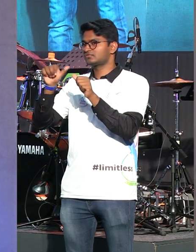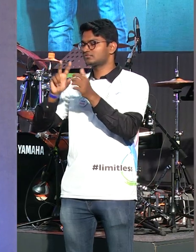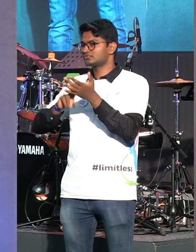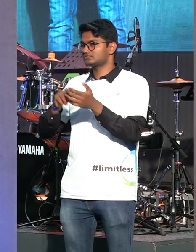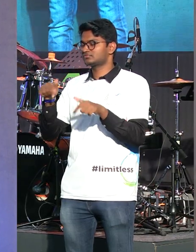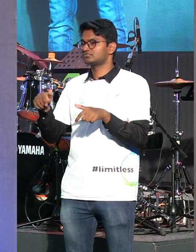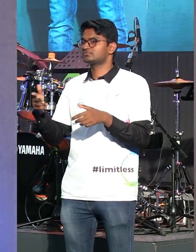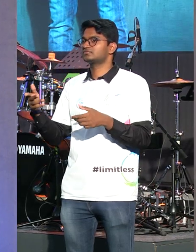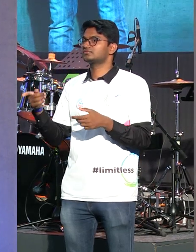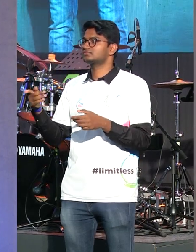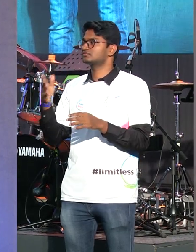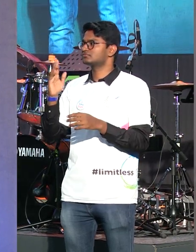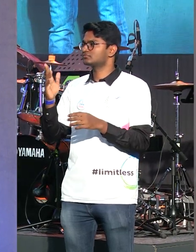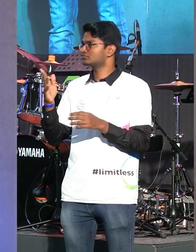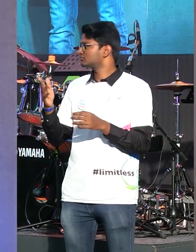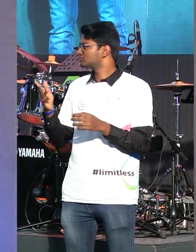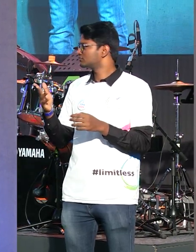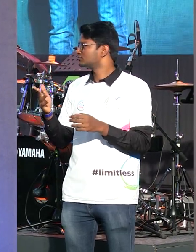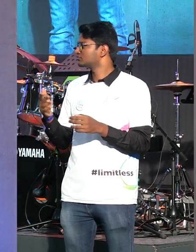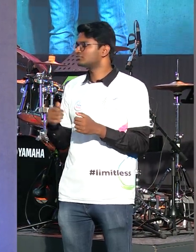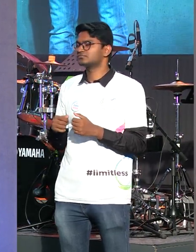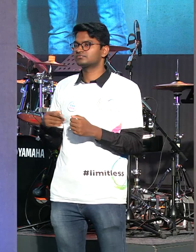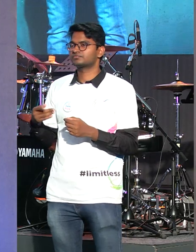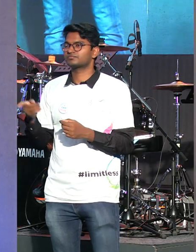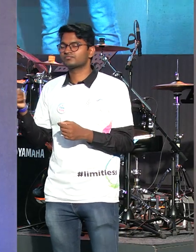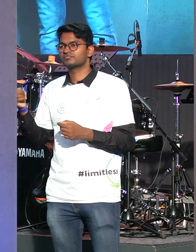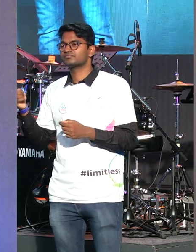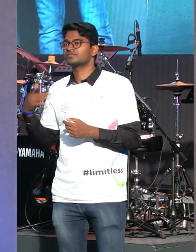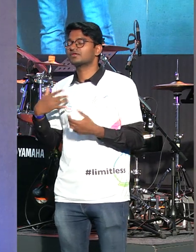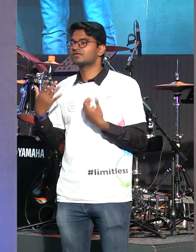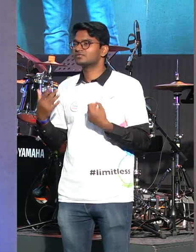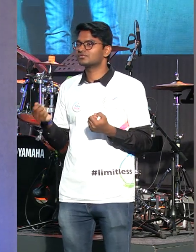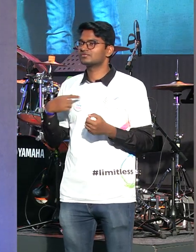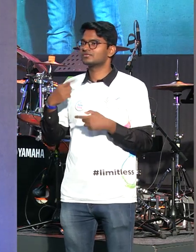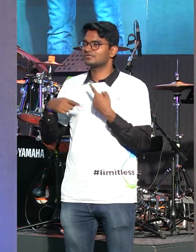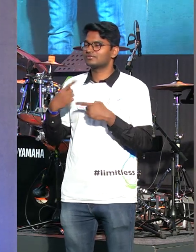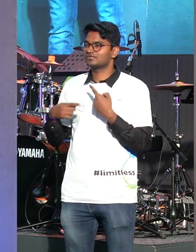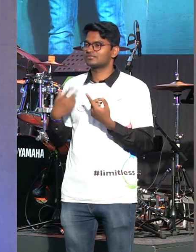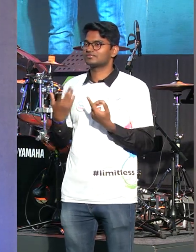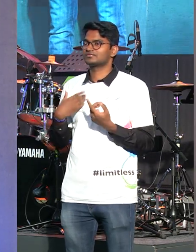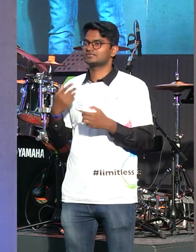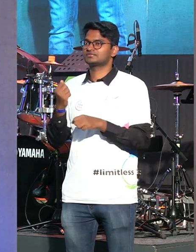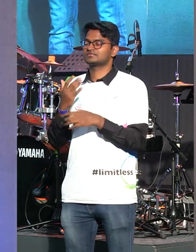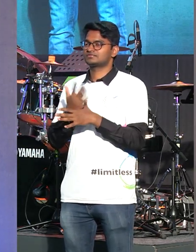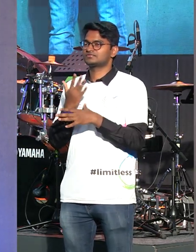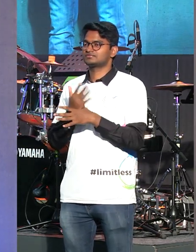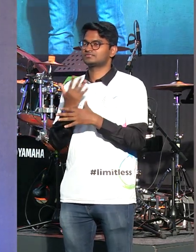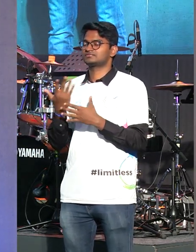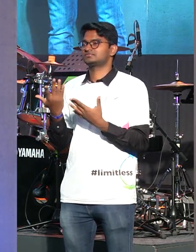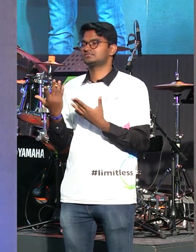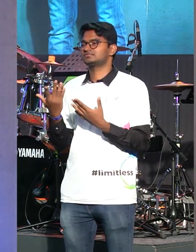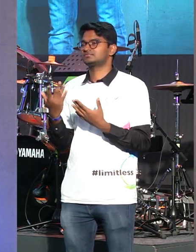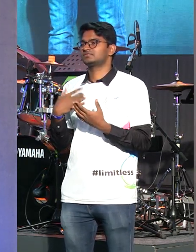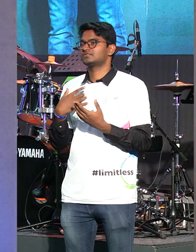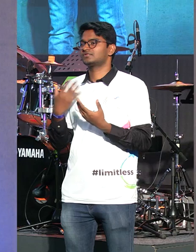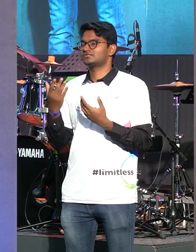his session, has he already done it? Shriram, have you already done it? Okay. Because I have always worked from the fringes of it and know less about it. I also